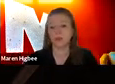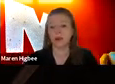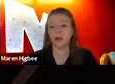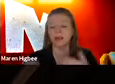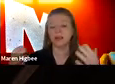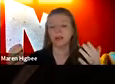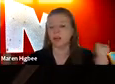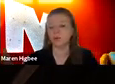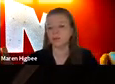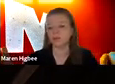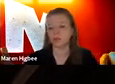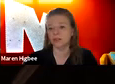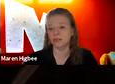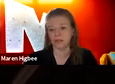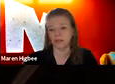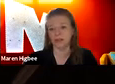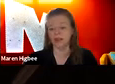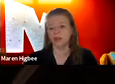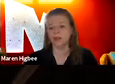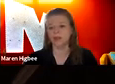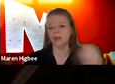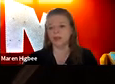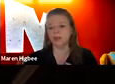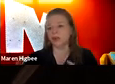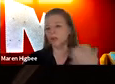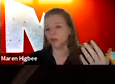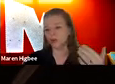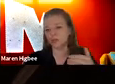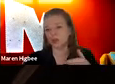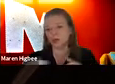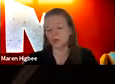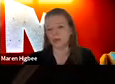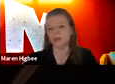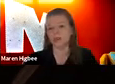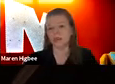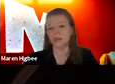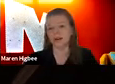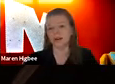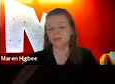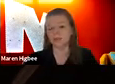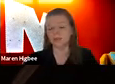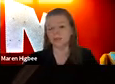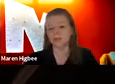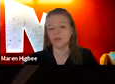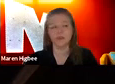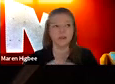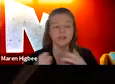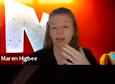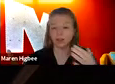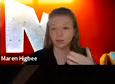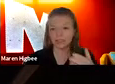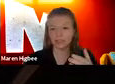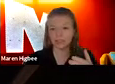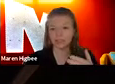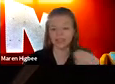was dropping out and there wasn't redundancy. So I think, I know Laura knows a lot more about this, but, um, as far as